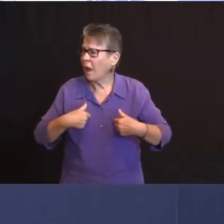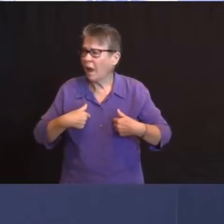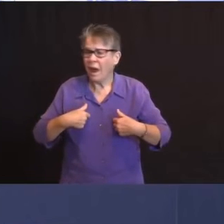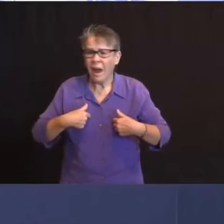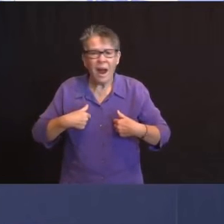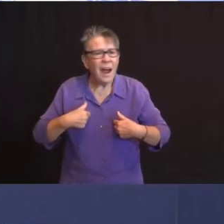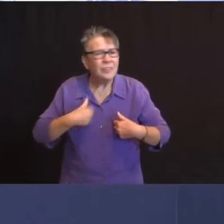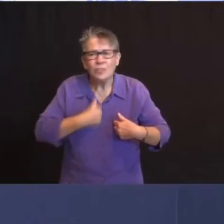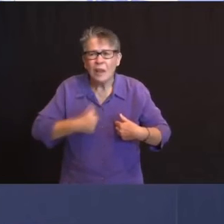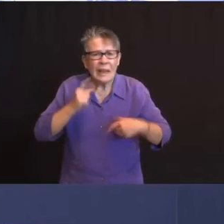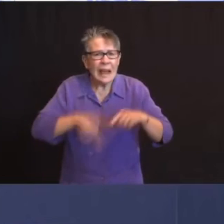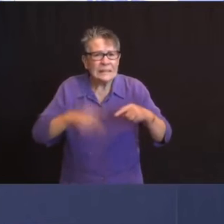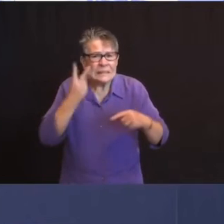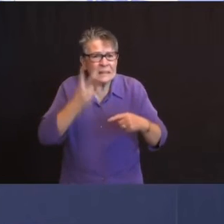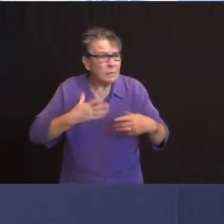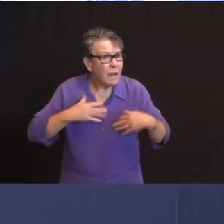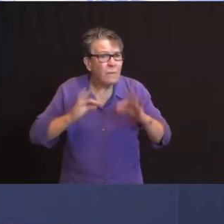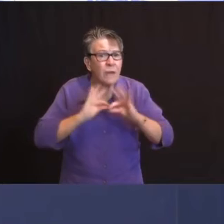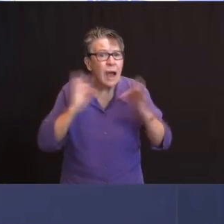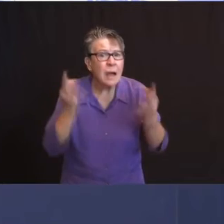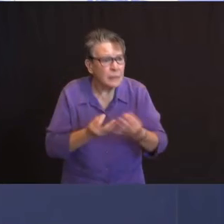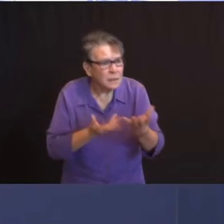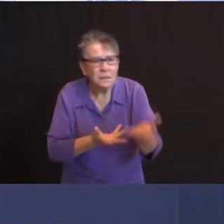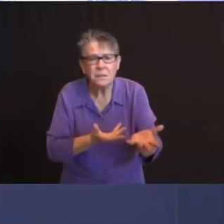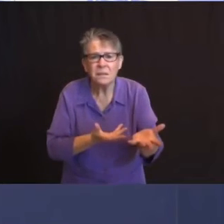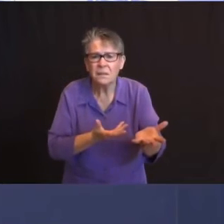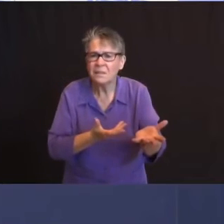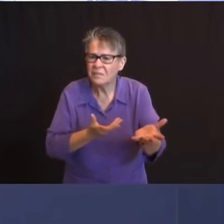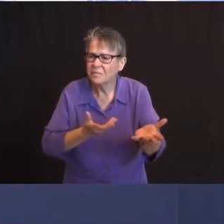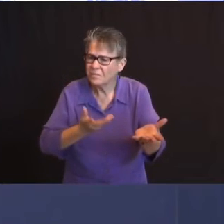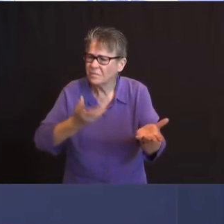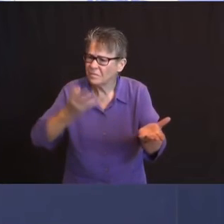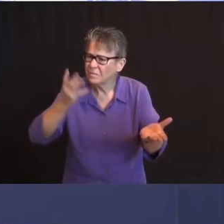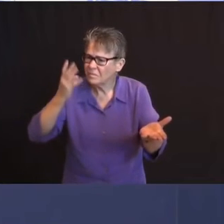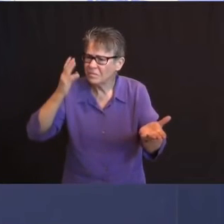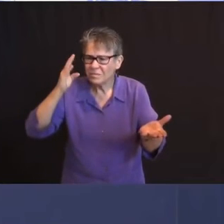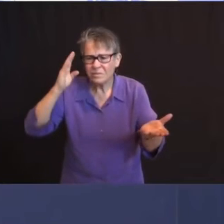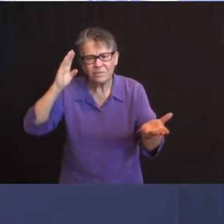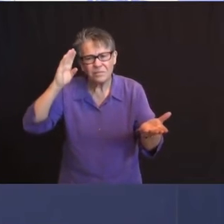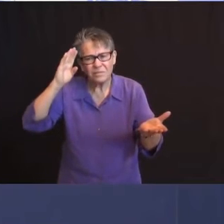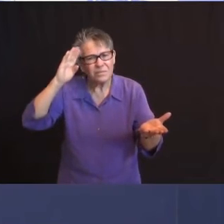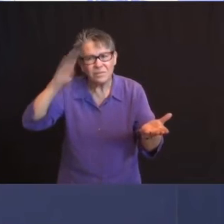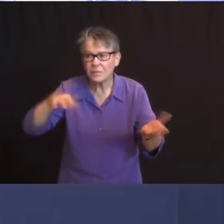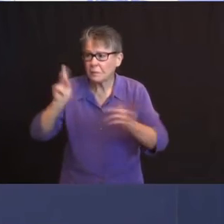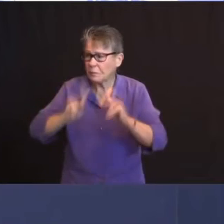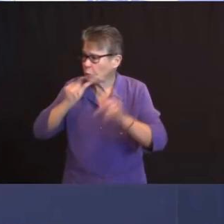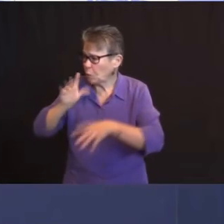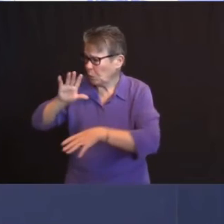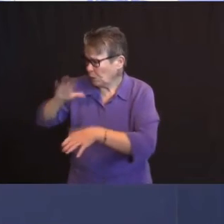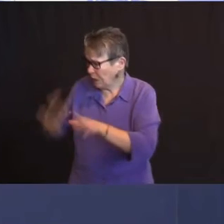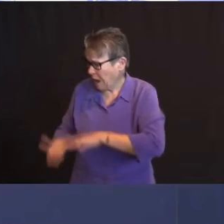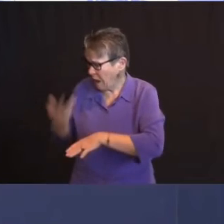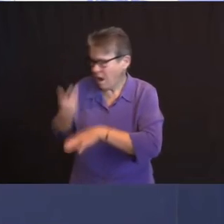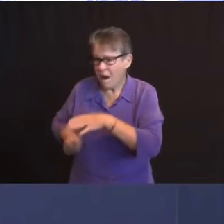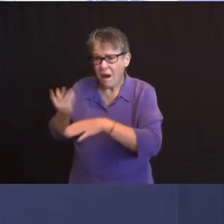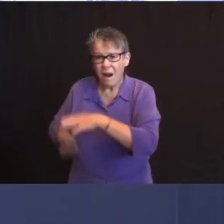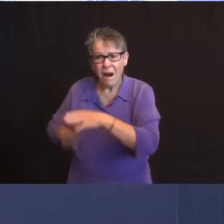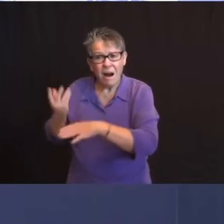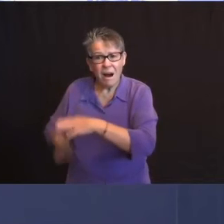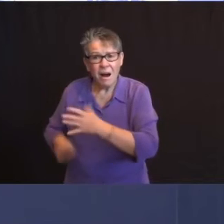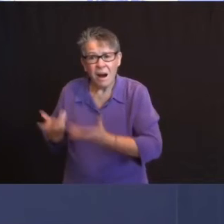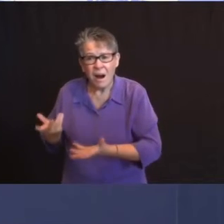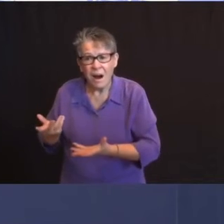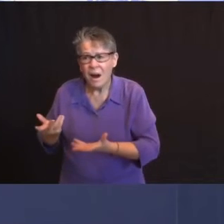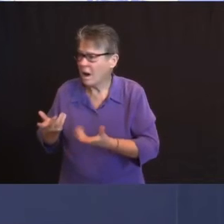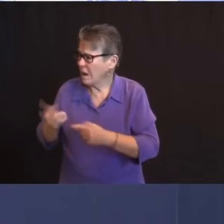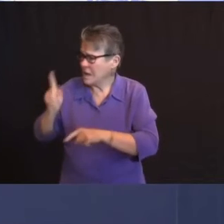and 15,000 more like them, the loss is permanent. This is important what we do now. As for the department's